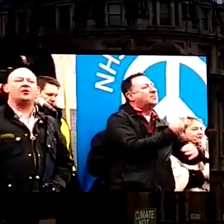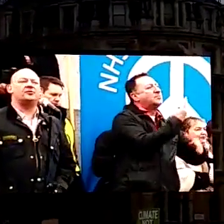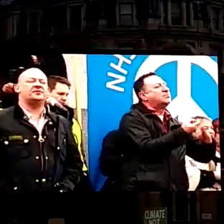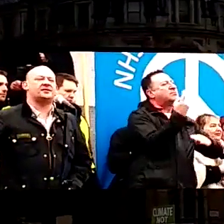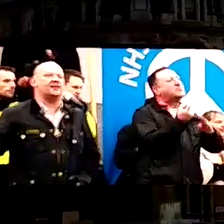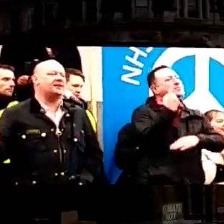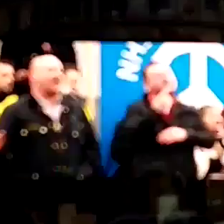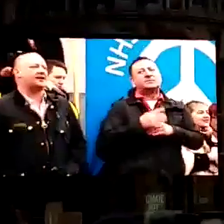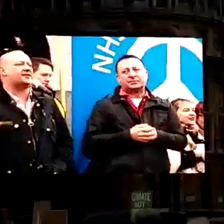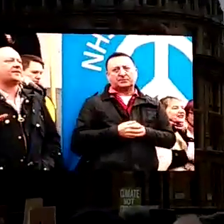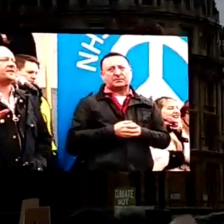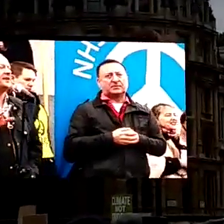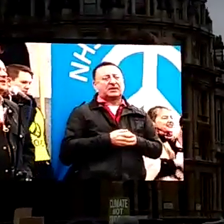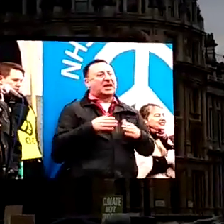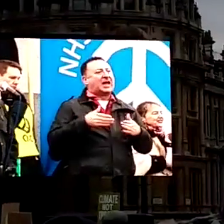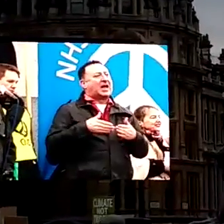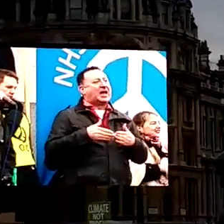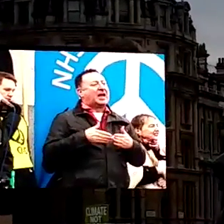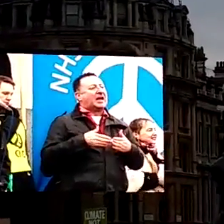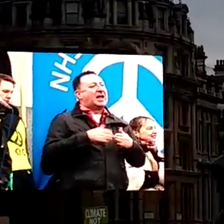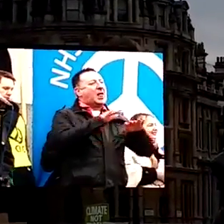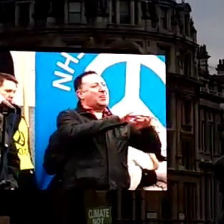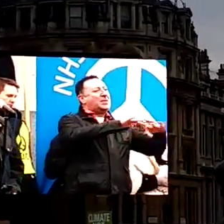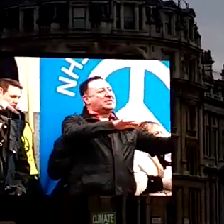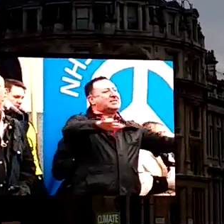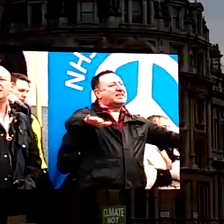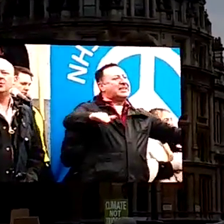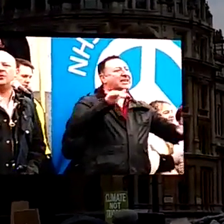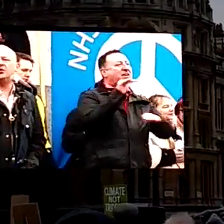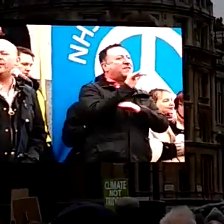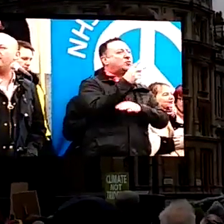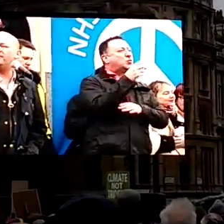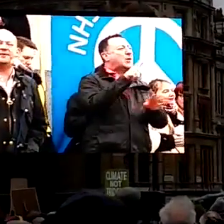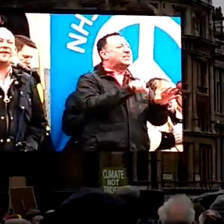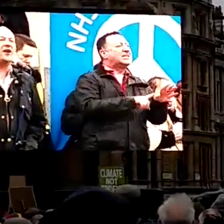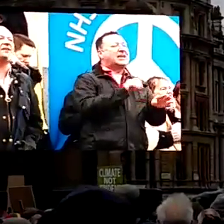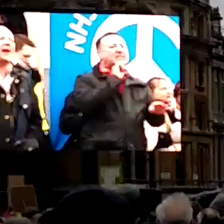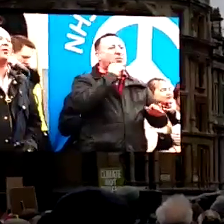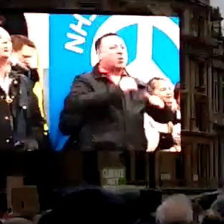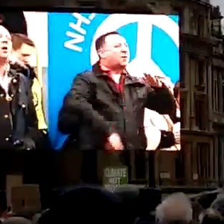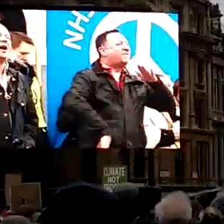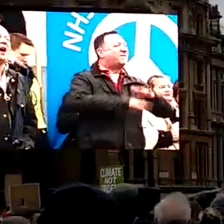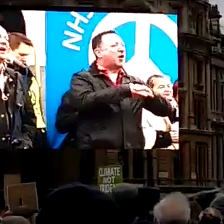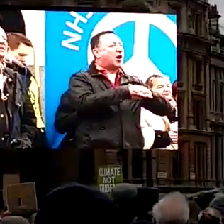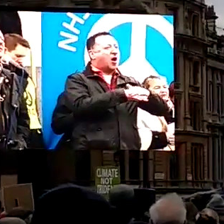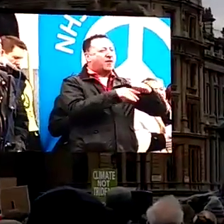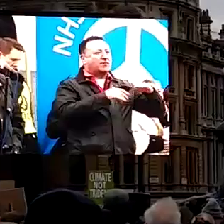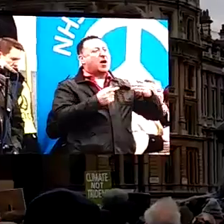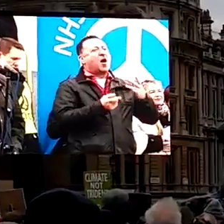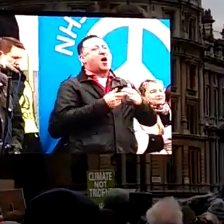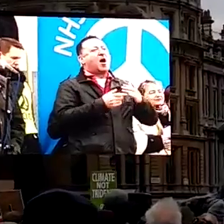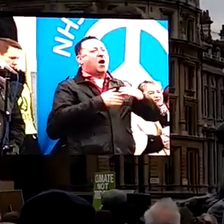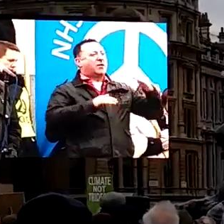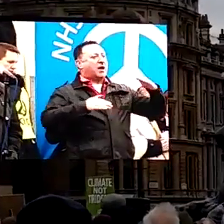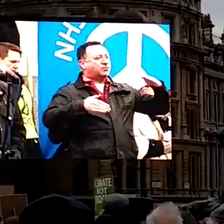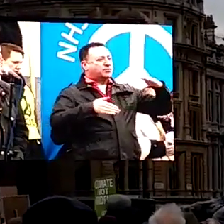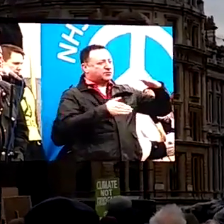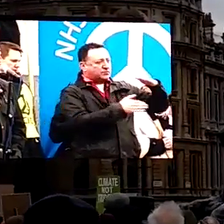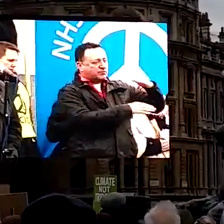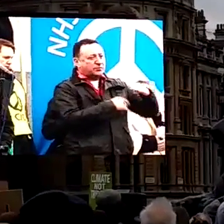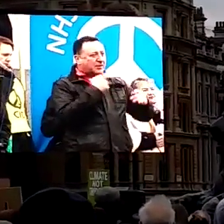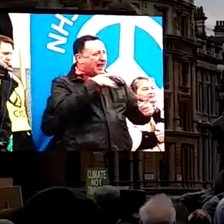of drones in the next 15 years, 20 years, which will be able to find out where our submarines